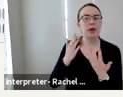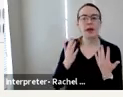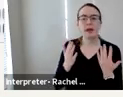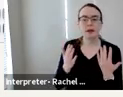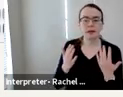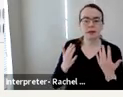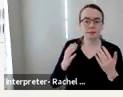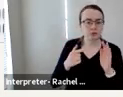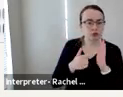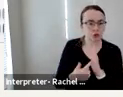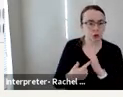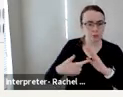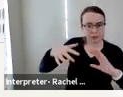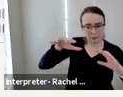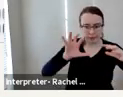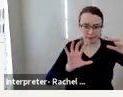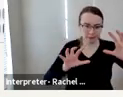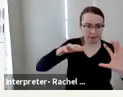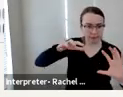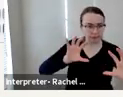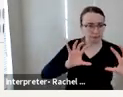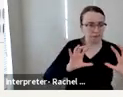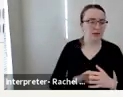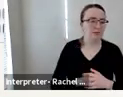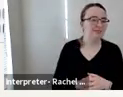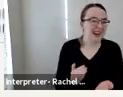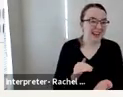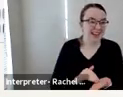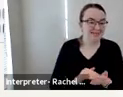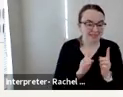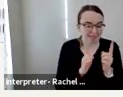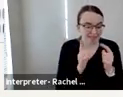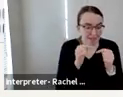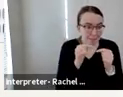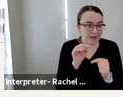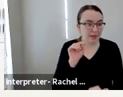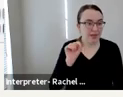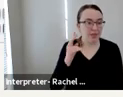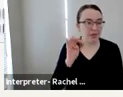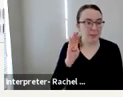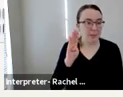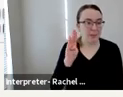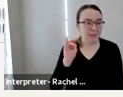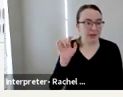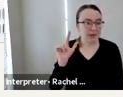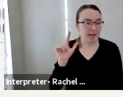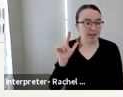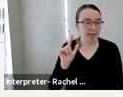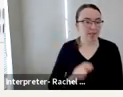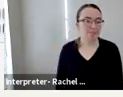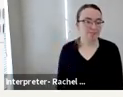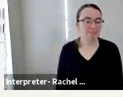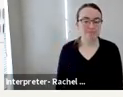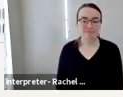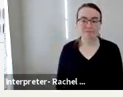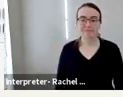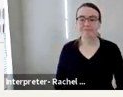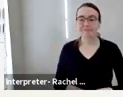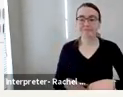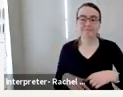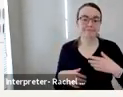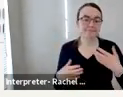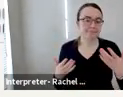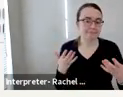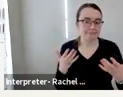there. But that's all just, it's just a thumbnail, right? It's just like maybe the shadow from the turret comes up over